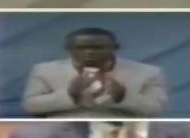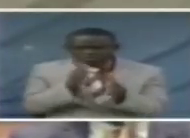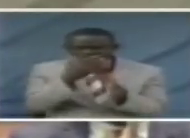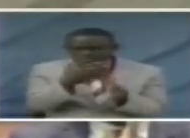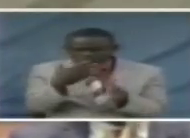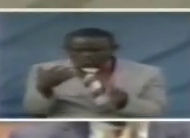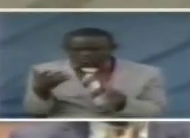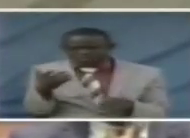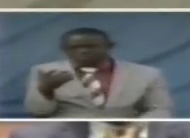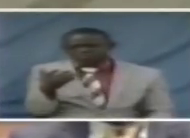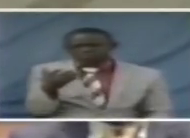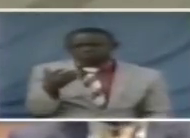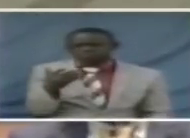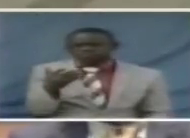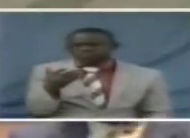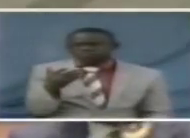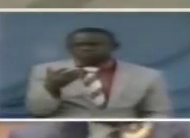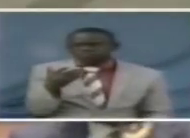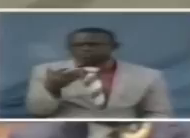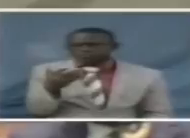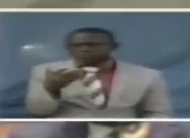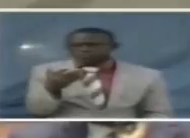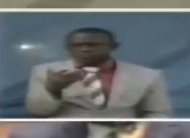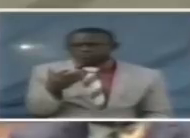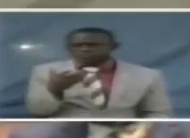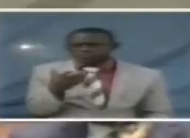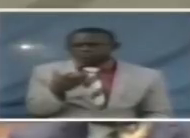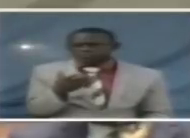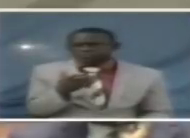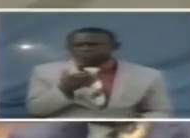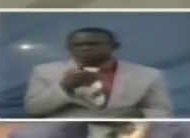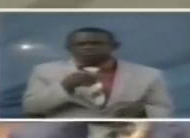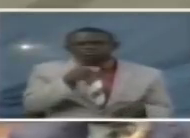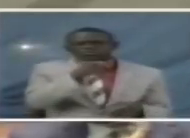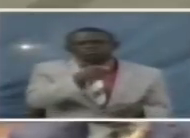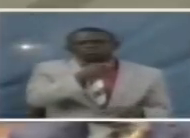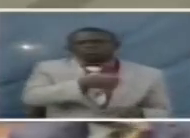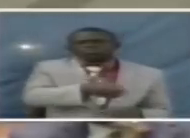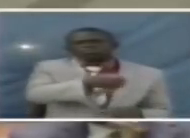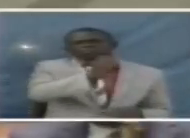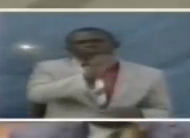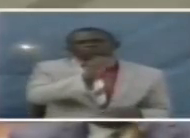attributable to a Zambian asset in cases where